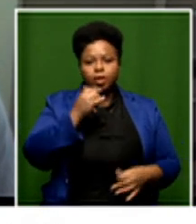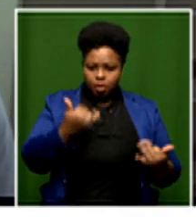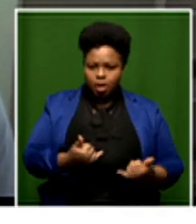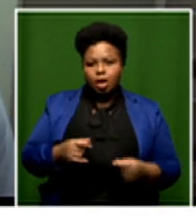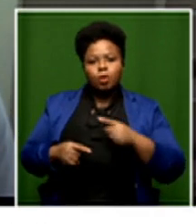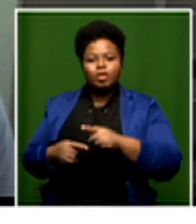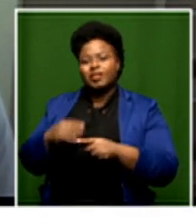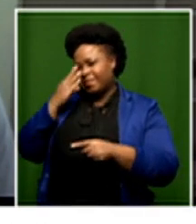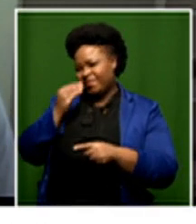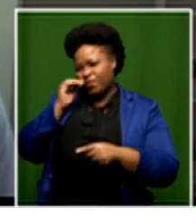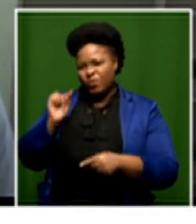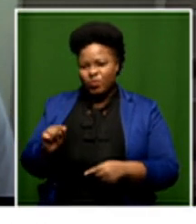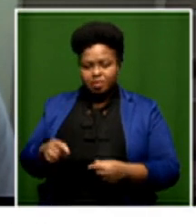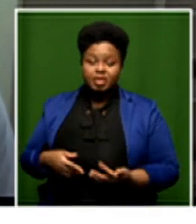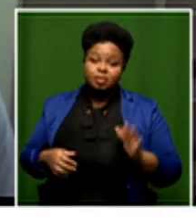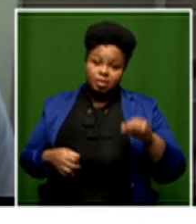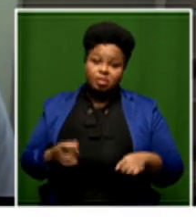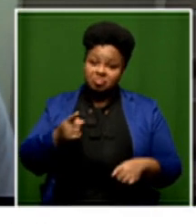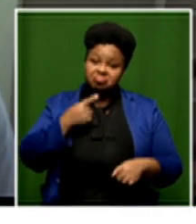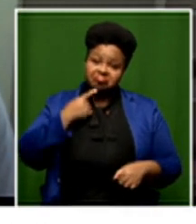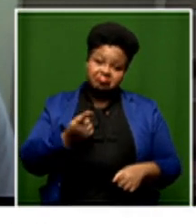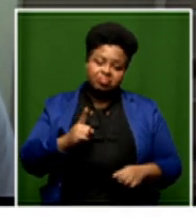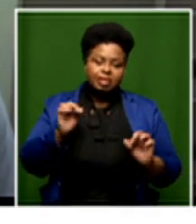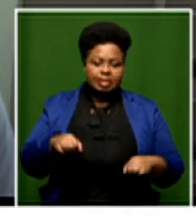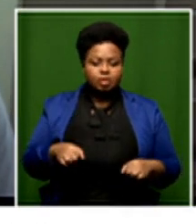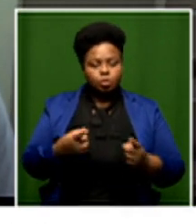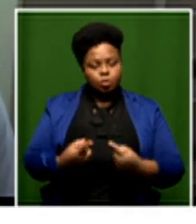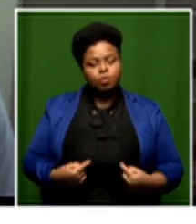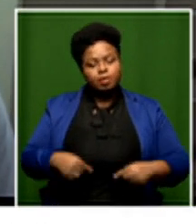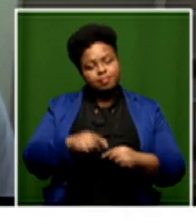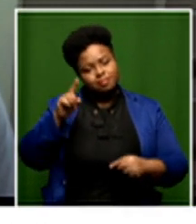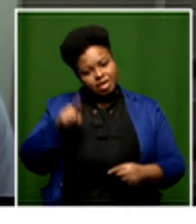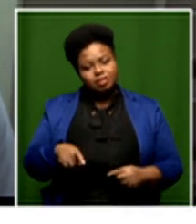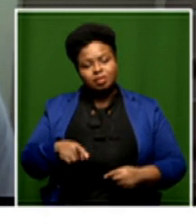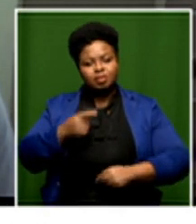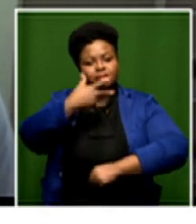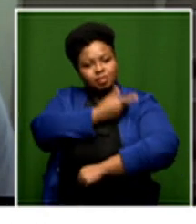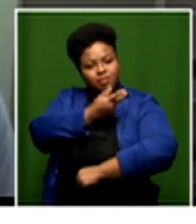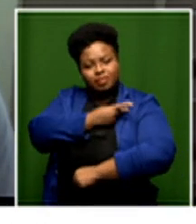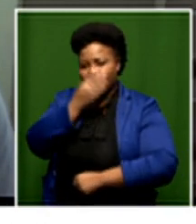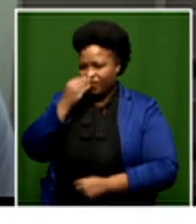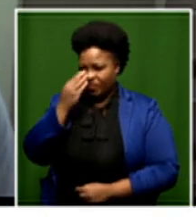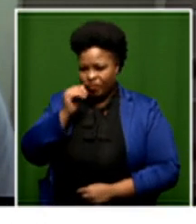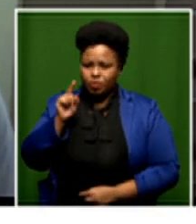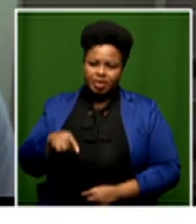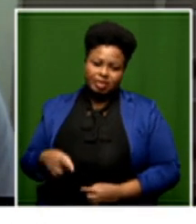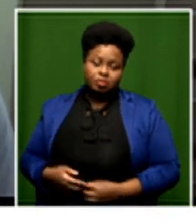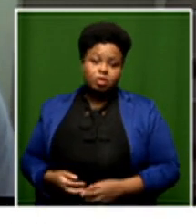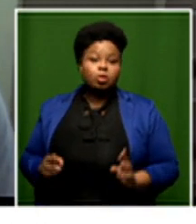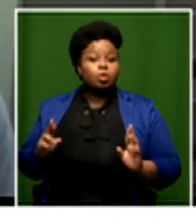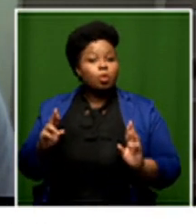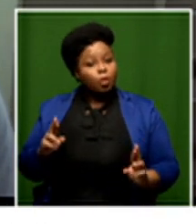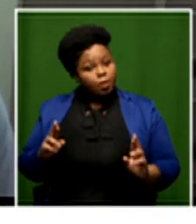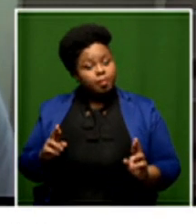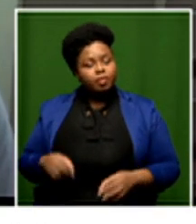vaccine. But what you're saying is we need to have this flu vaccine, and hopefully we will also